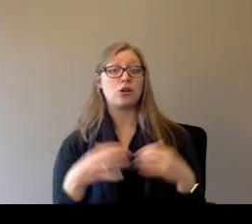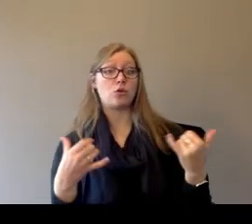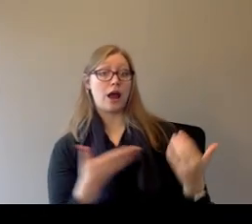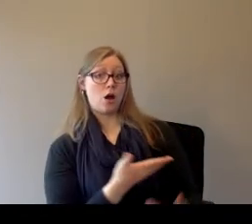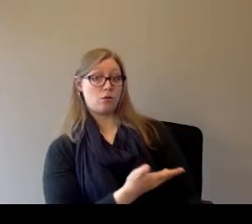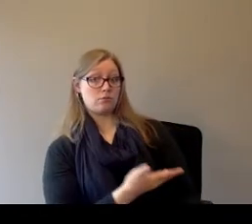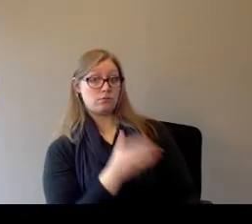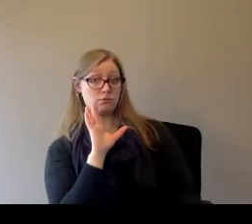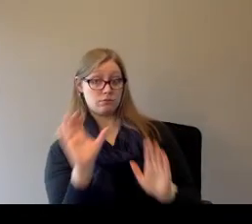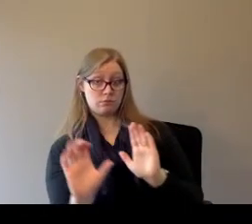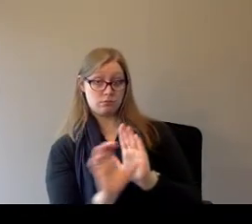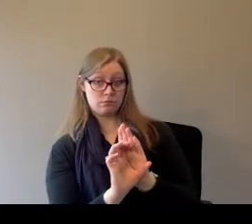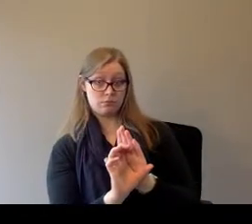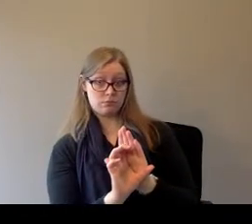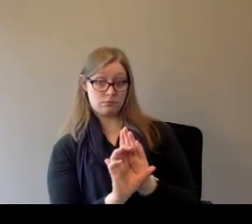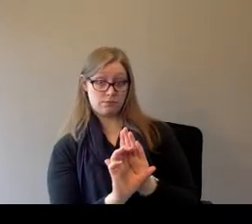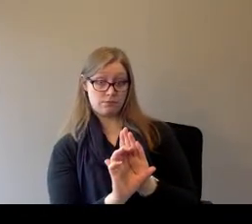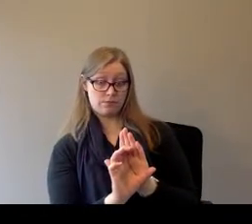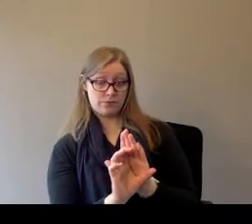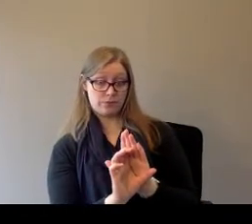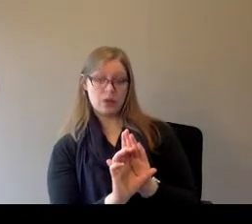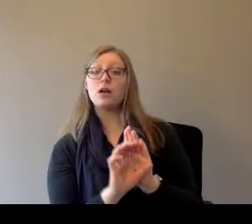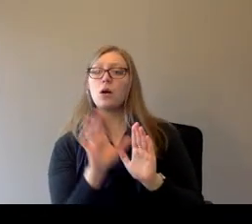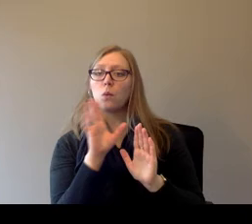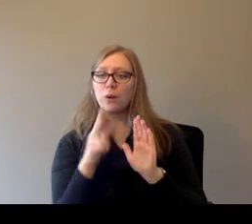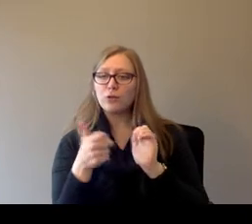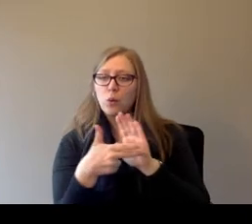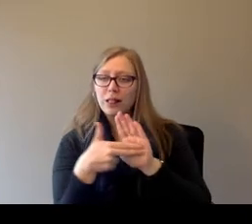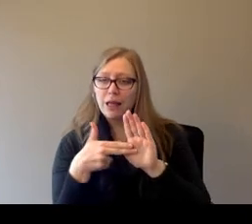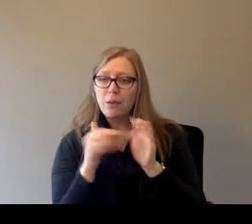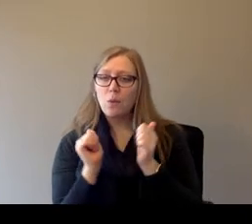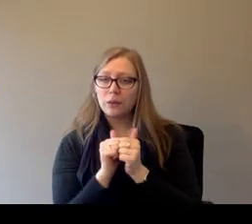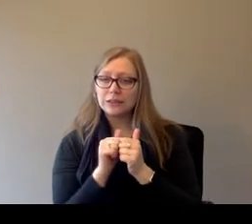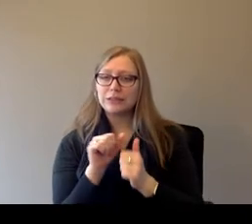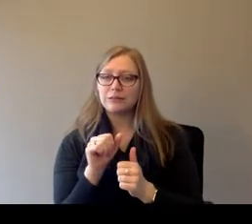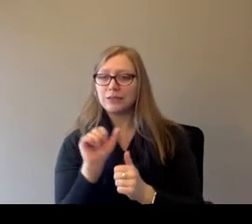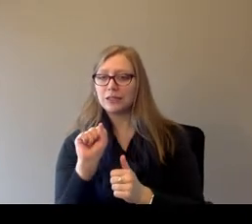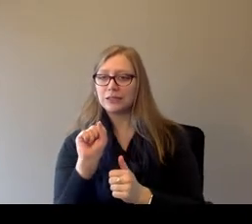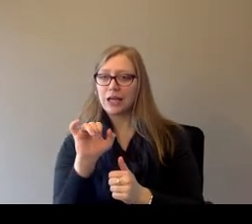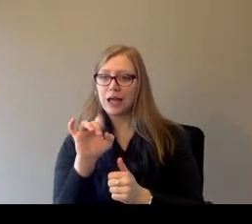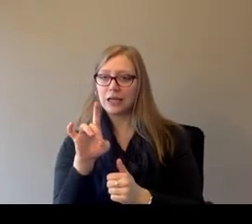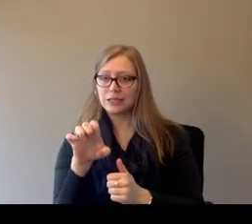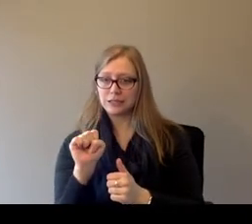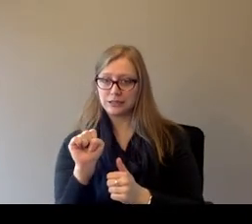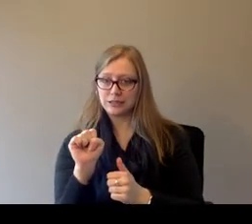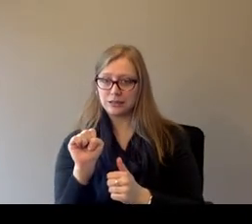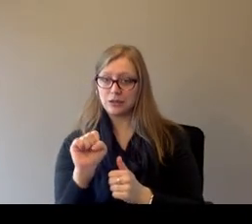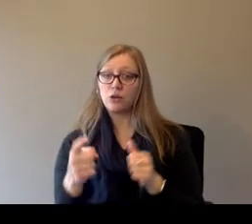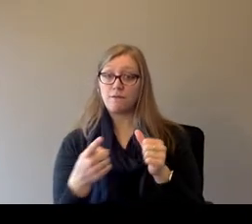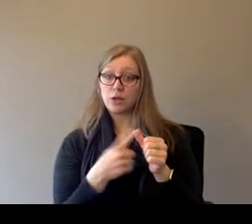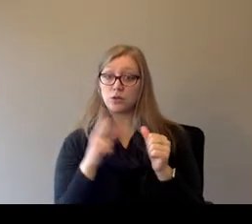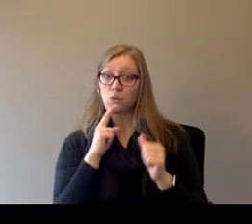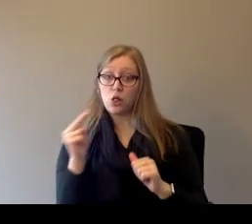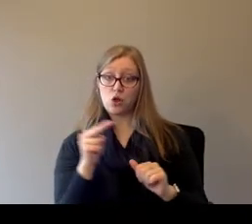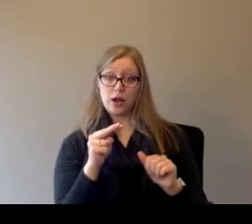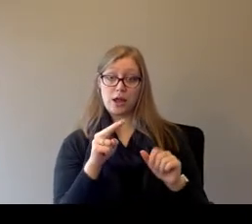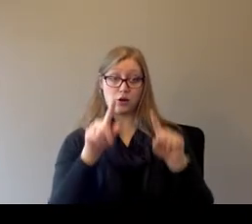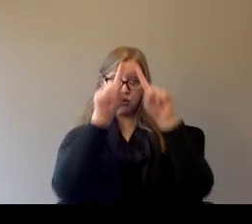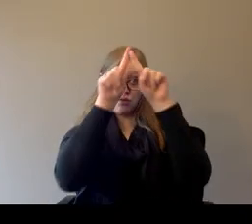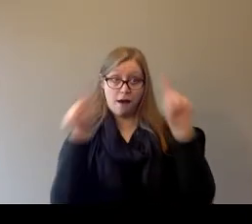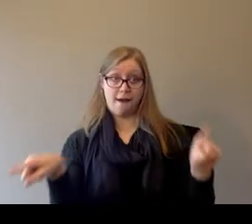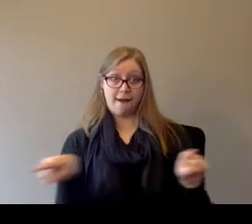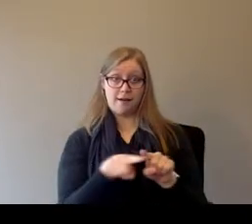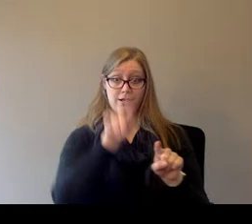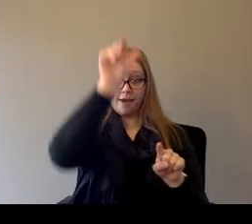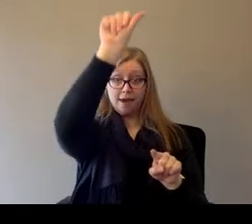their side lengths. And the first one we're going to look at is triangle ABC. And we can see that triangle